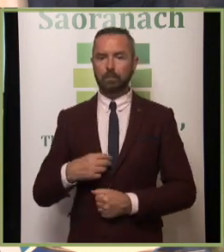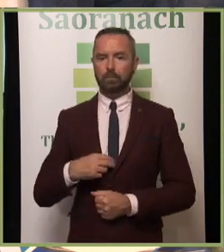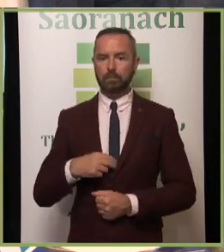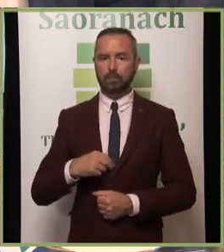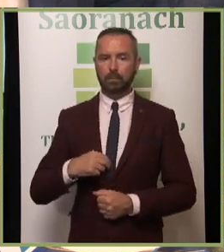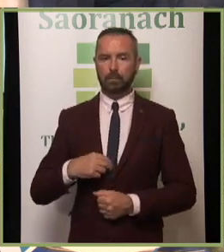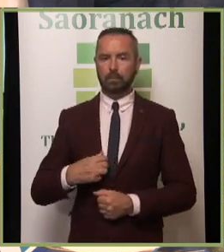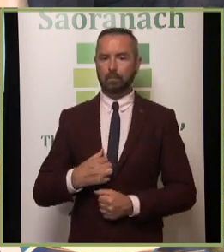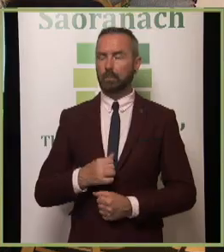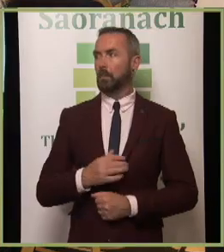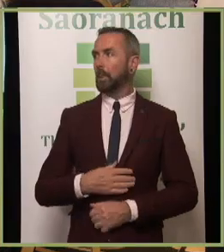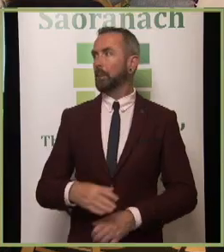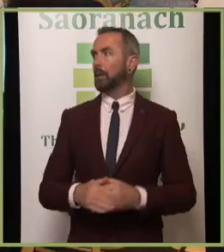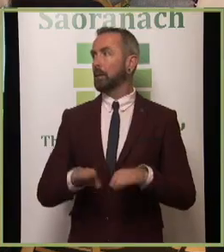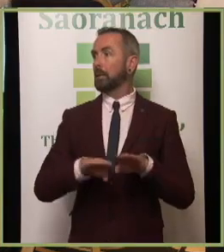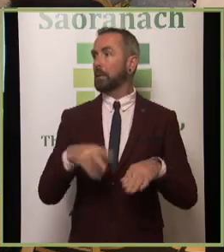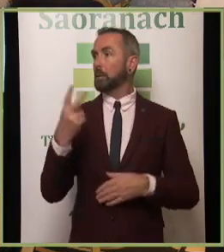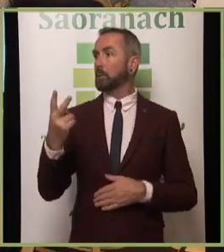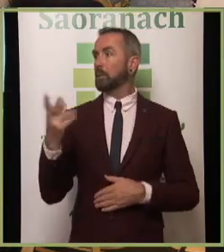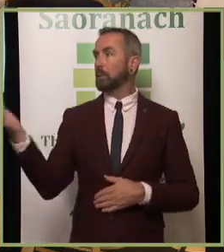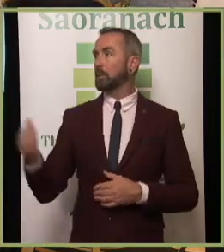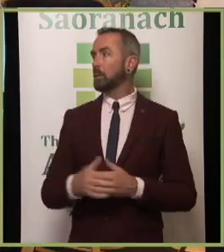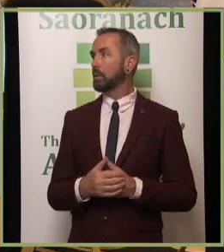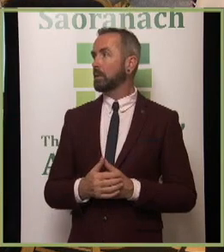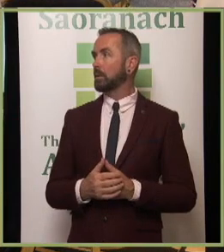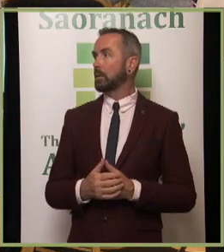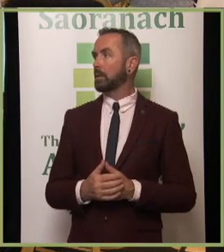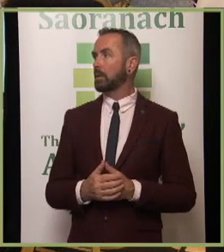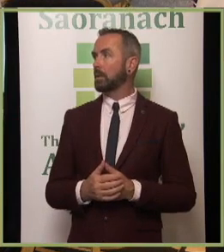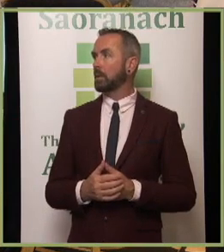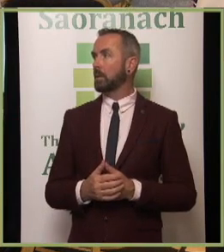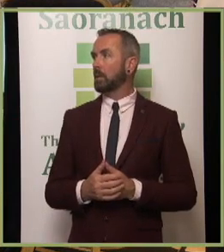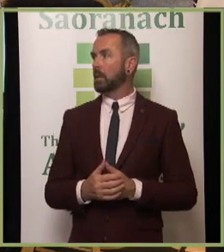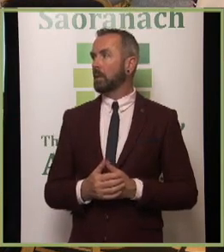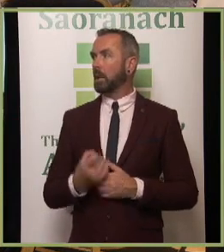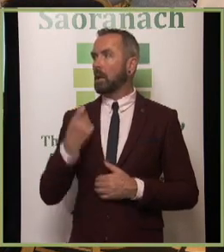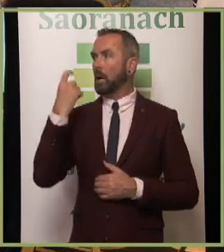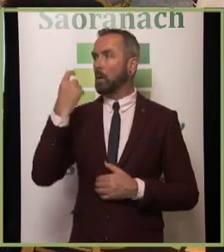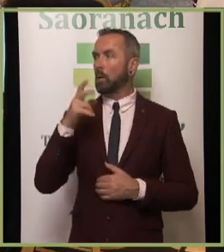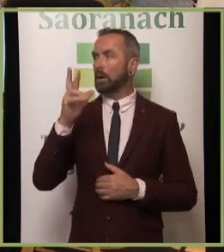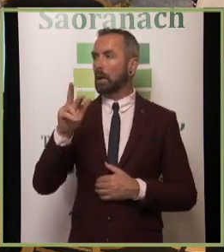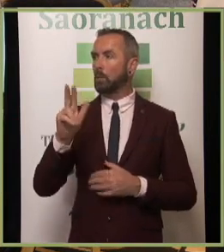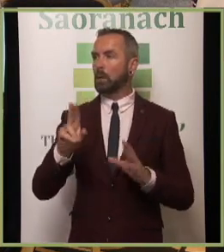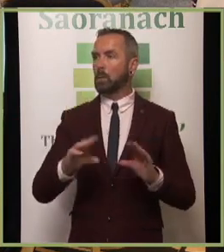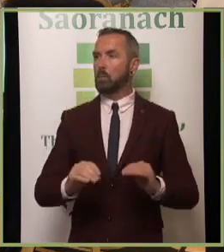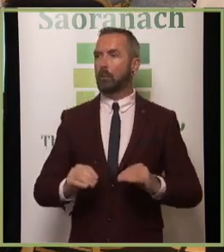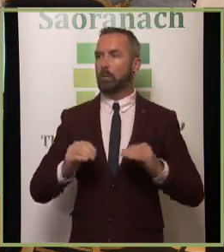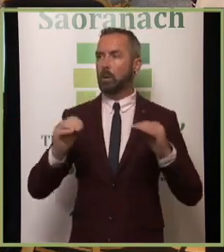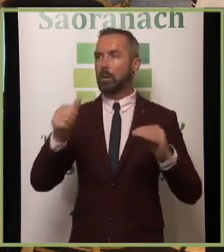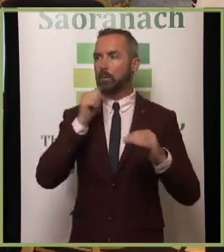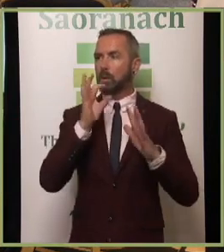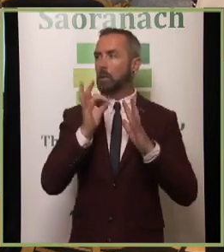Just a very small thing. Would it be possible, given what Coillte are doing at the minute, that we could move this up the list as the first